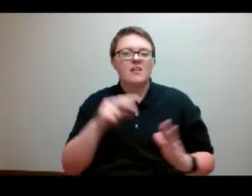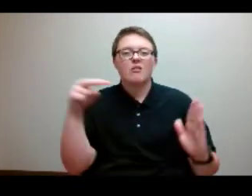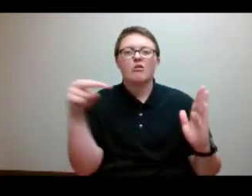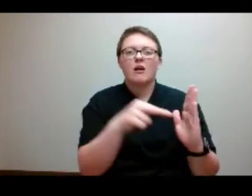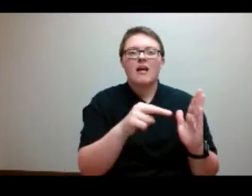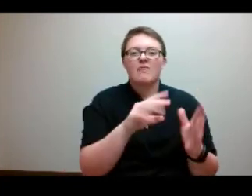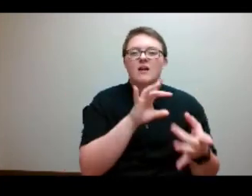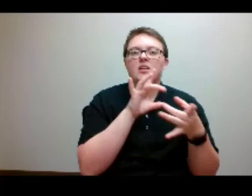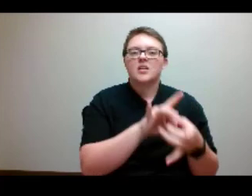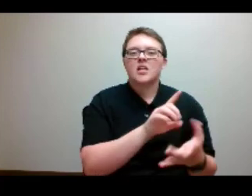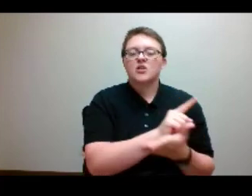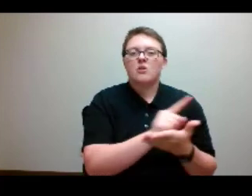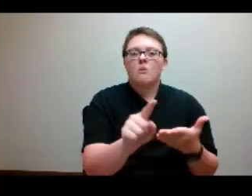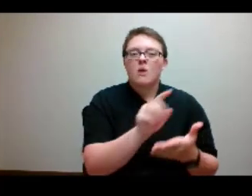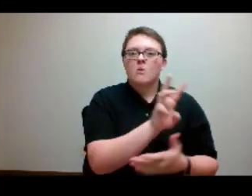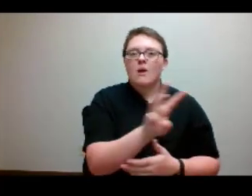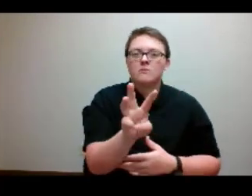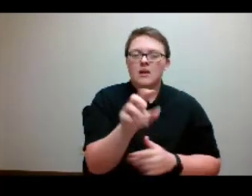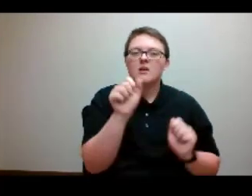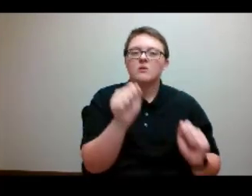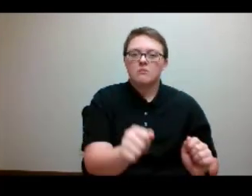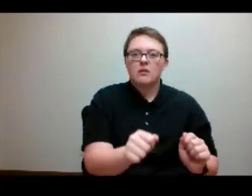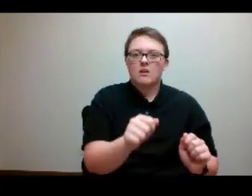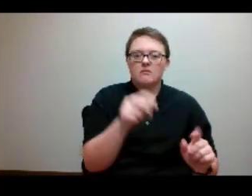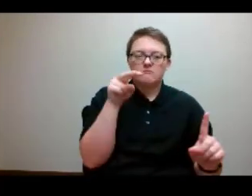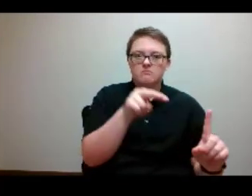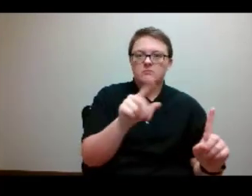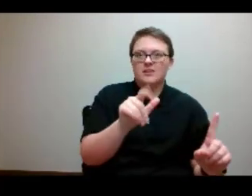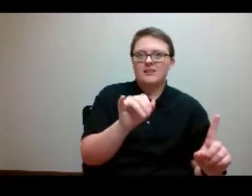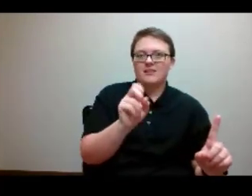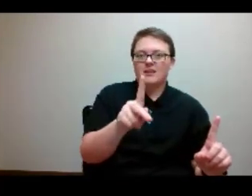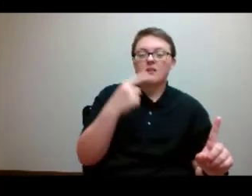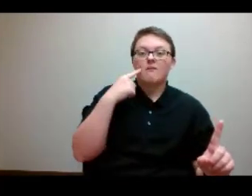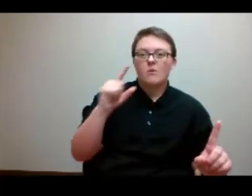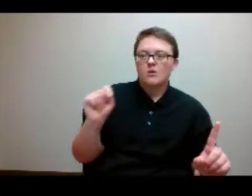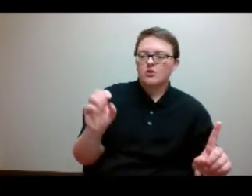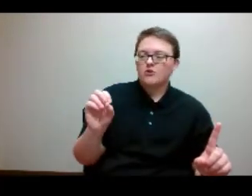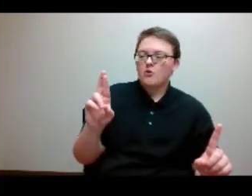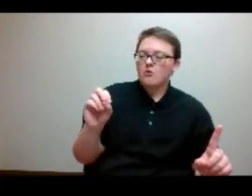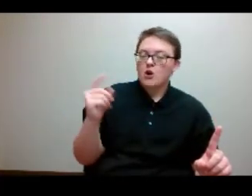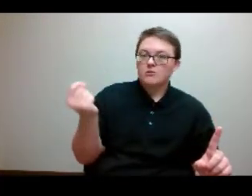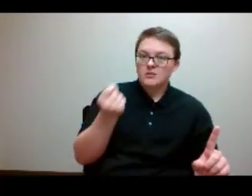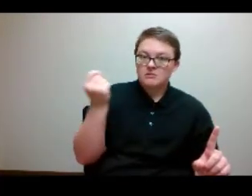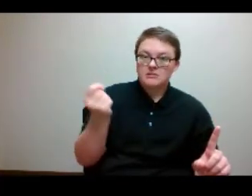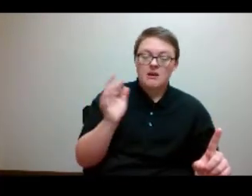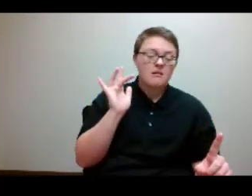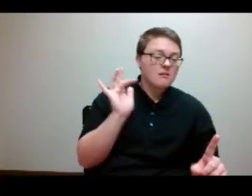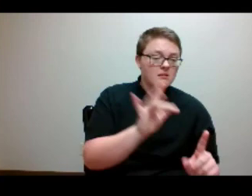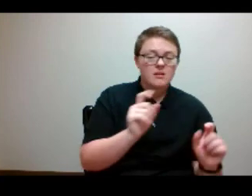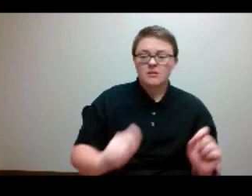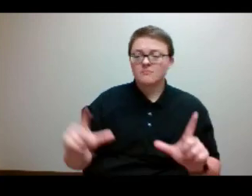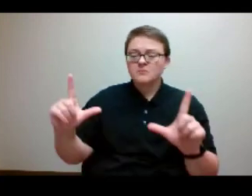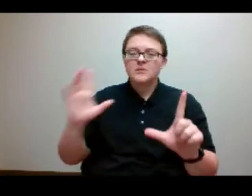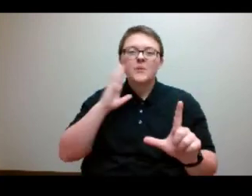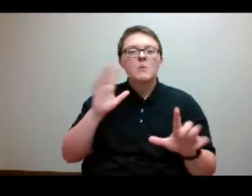grab that link for Toro Tuesday. And then we'll relax and listen to some